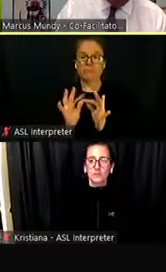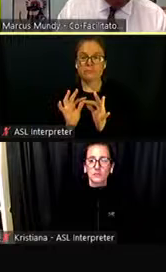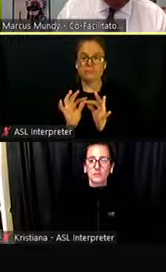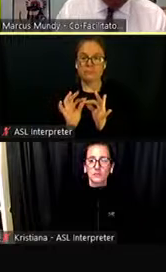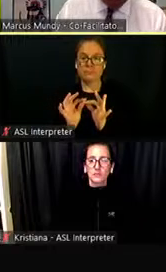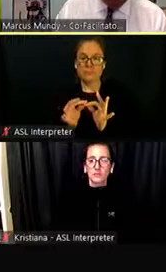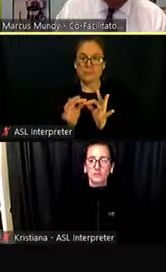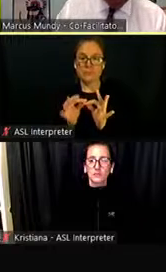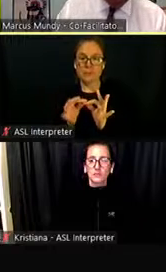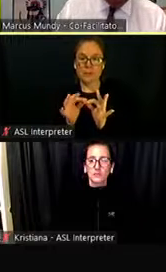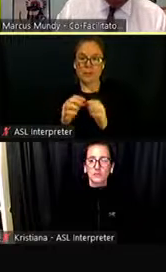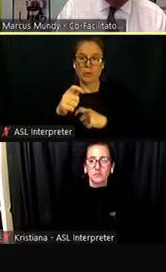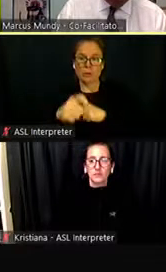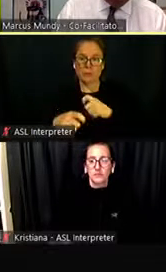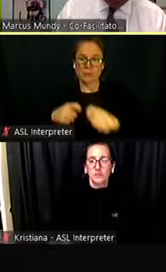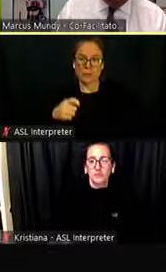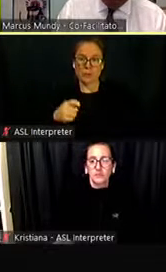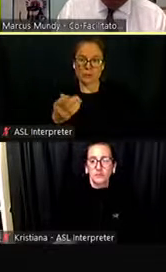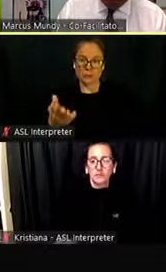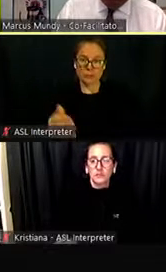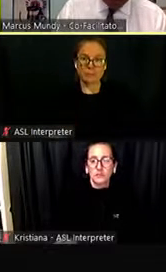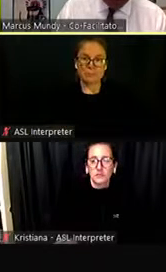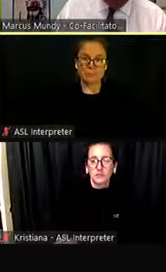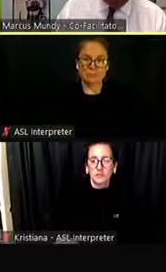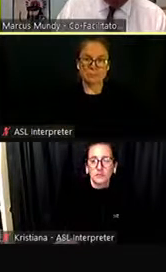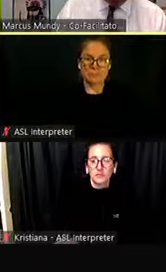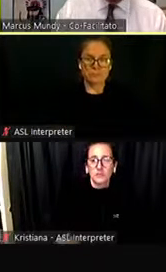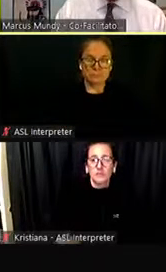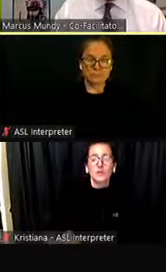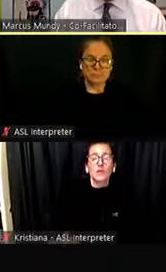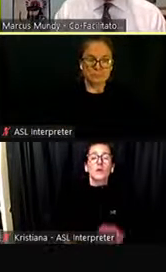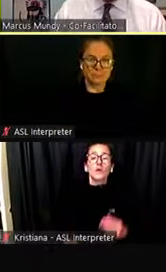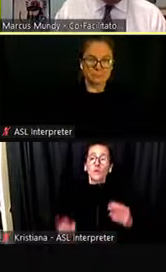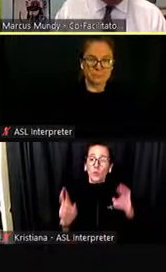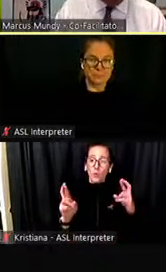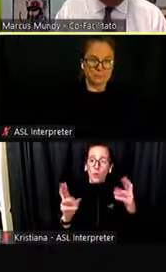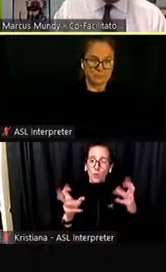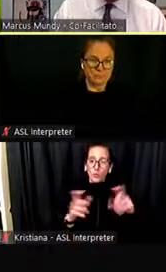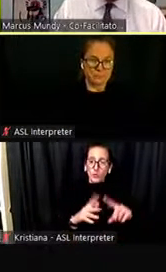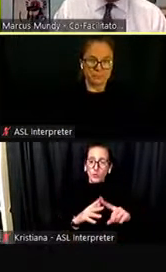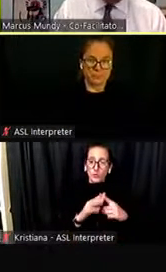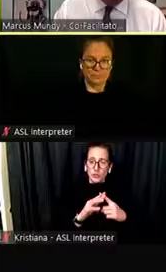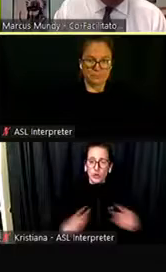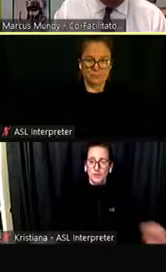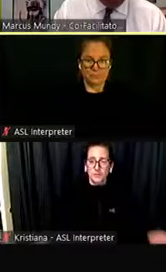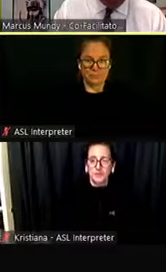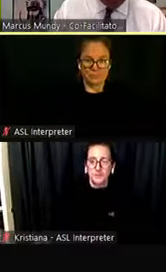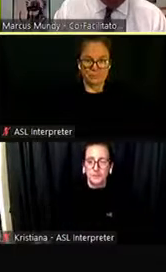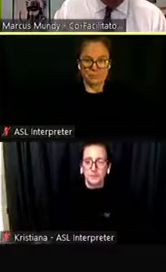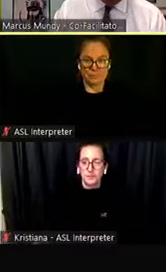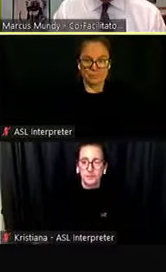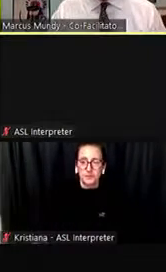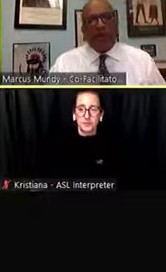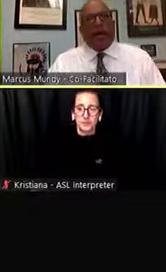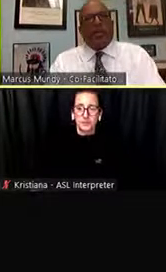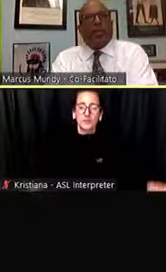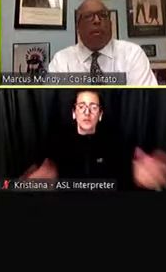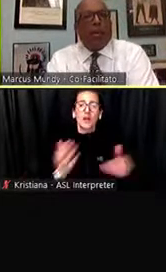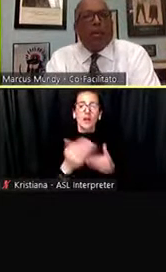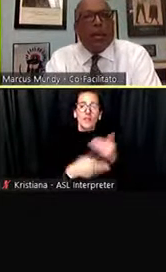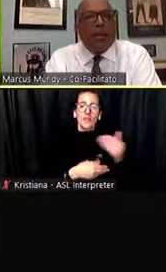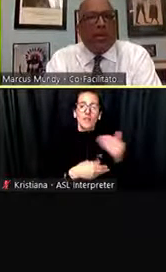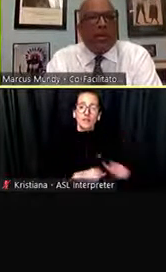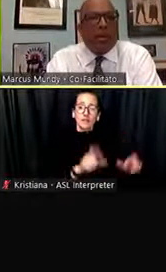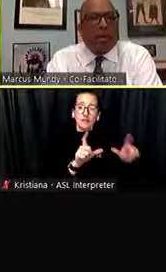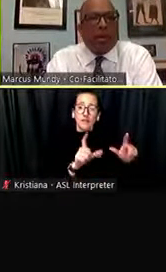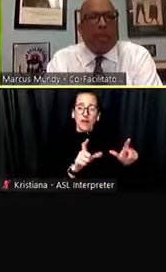not even the poll yet, the slide on the budget versus the next slide, I'm sorry. The budget versus household